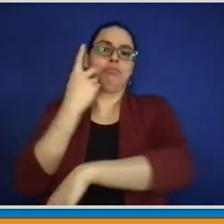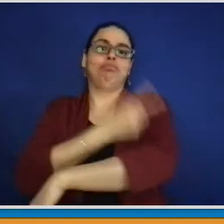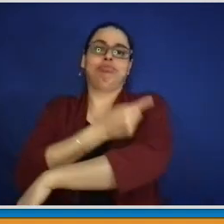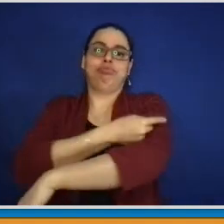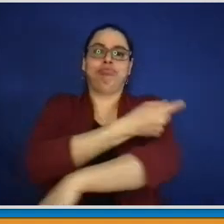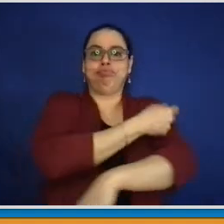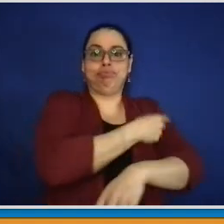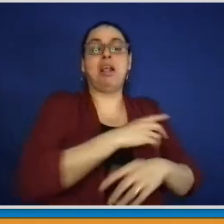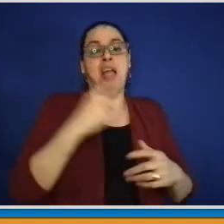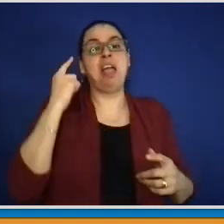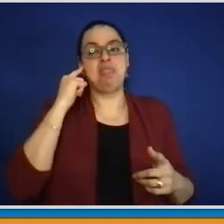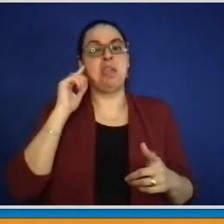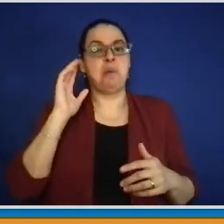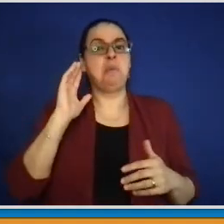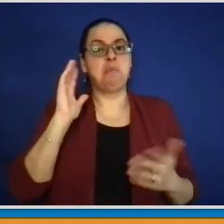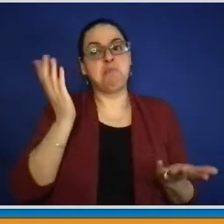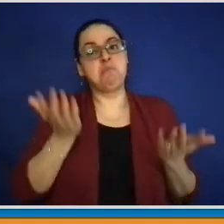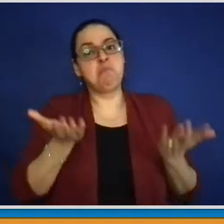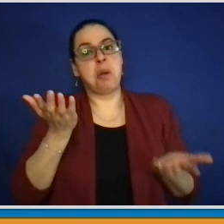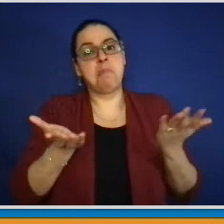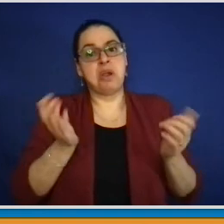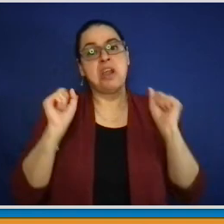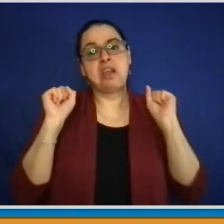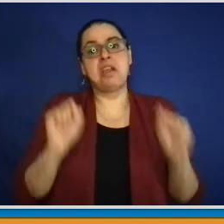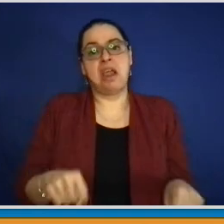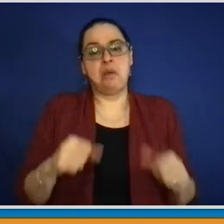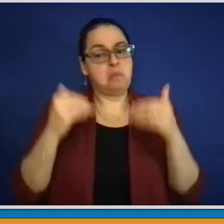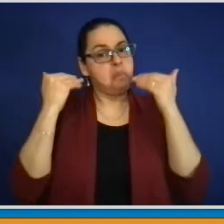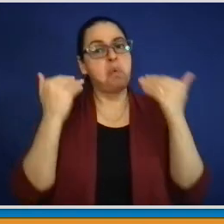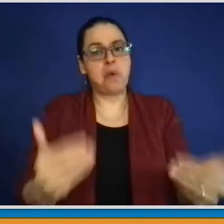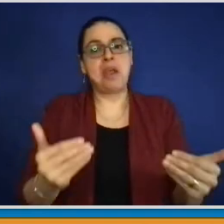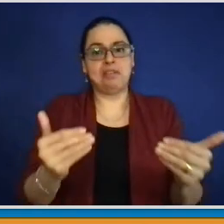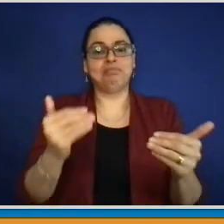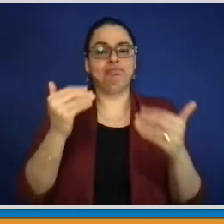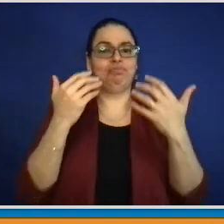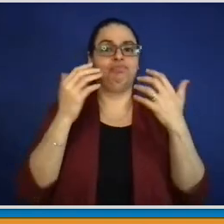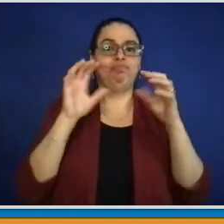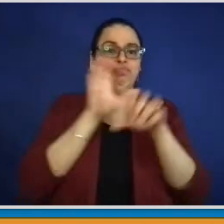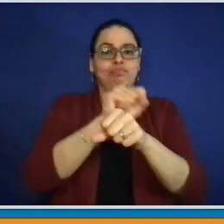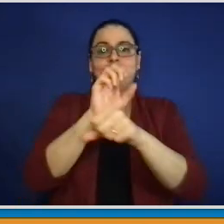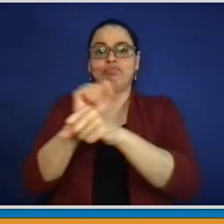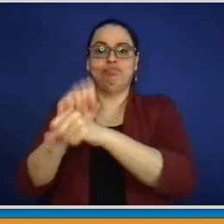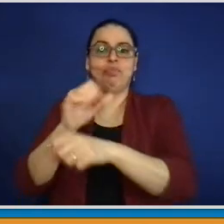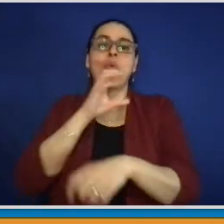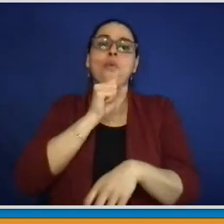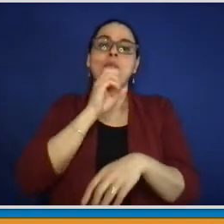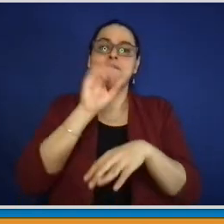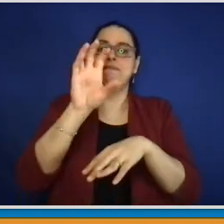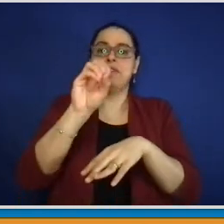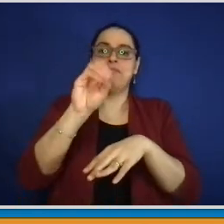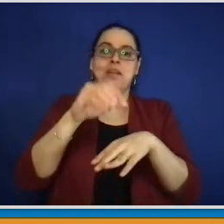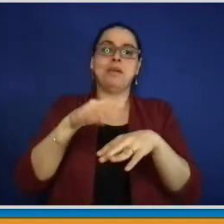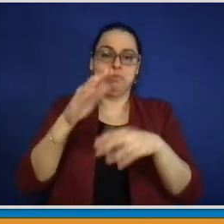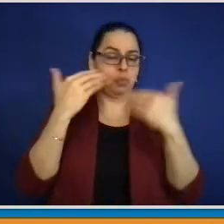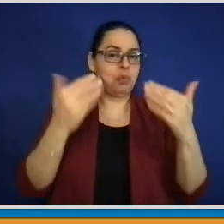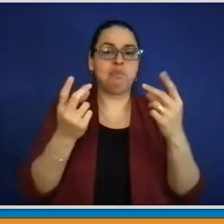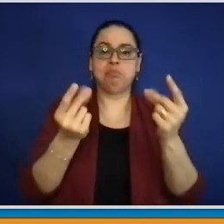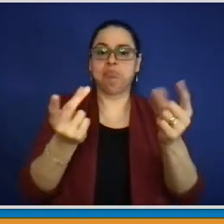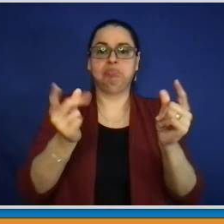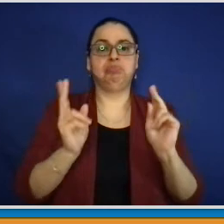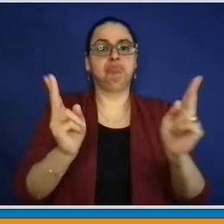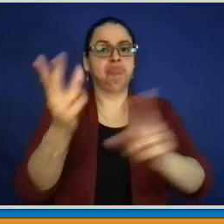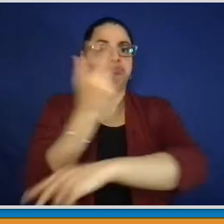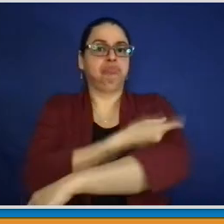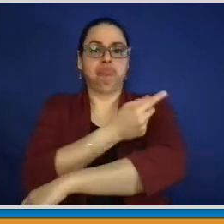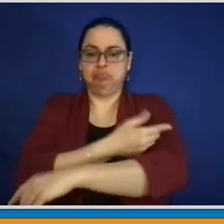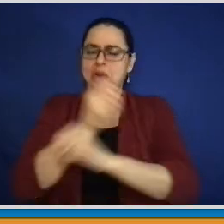think those people who are 50 and older that have been waiting for this length of time will respond quickly, and we'll be able to use up the vaccines we have, which will give us the